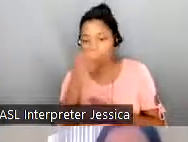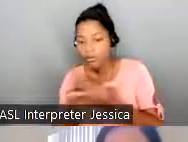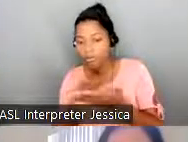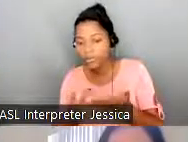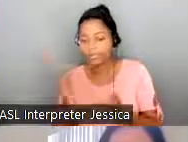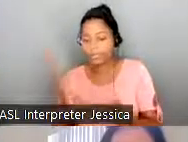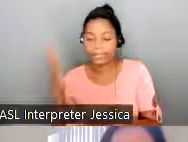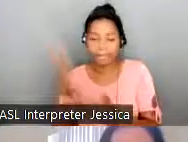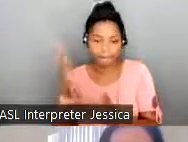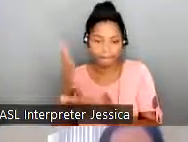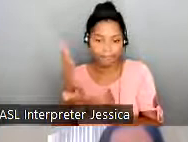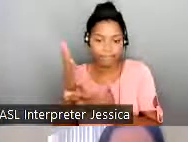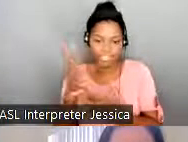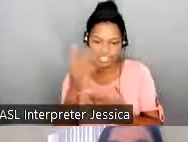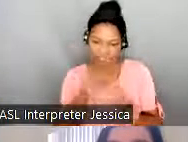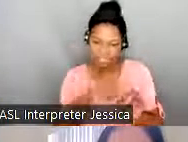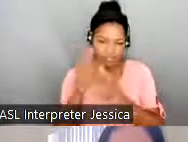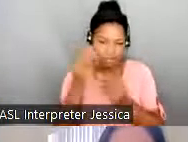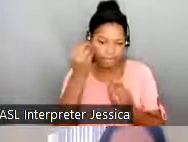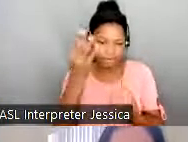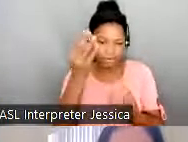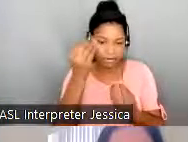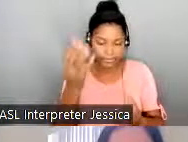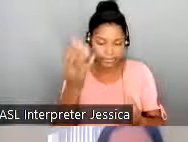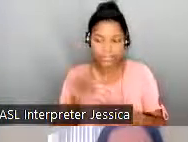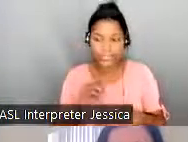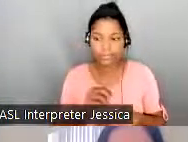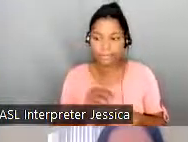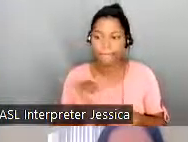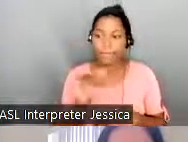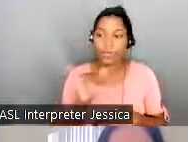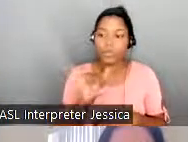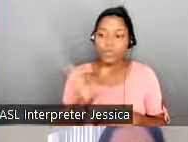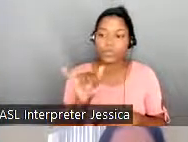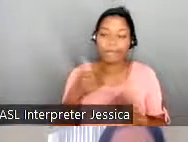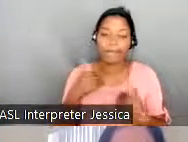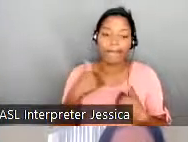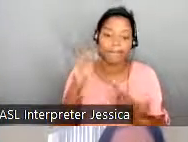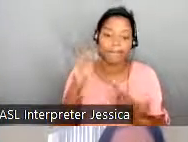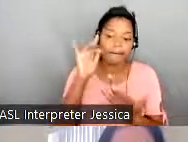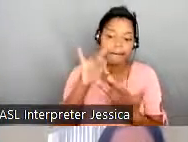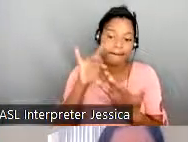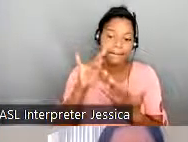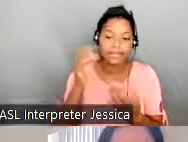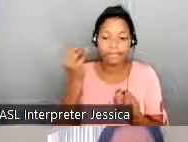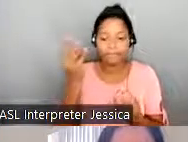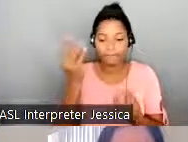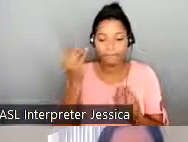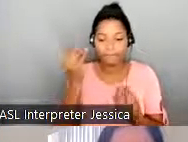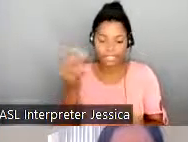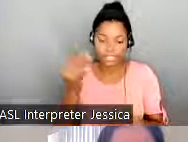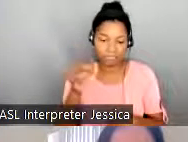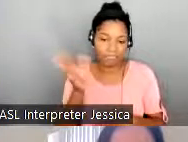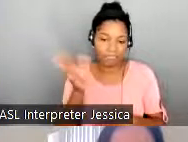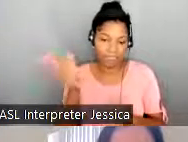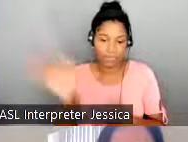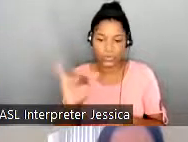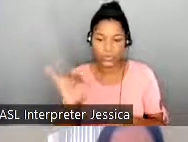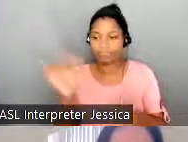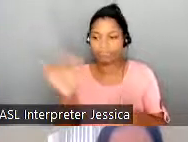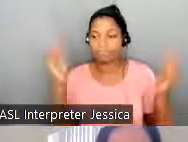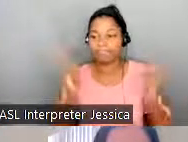And again, contain the information that you would need to know, including contact information to help with replication. So next slide,